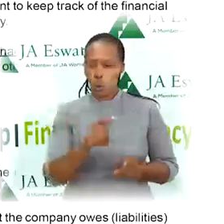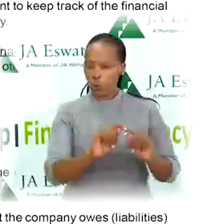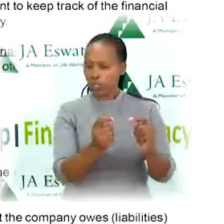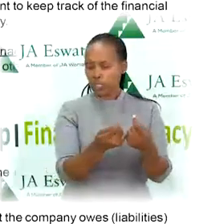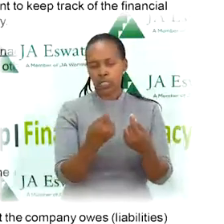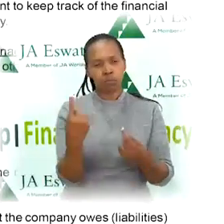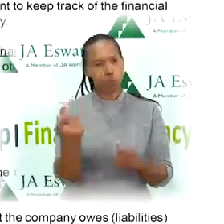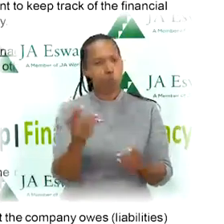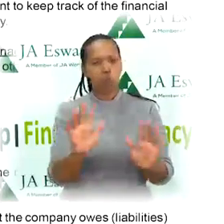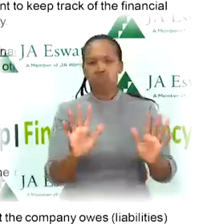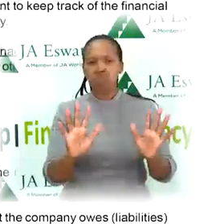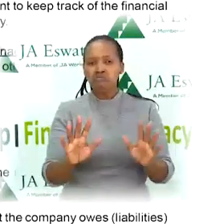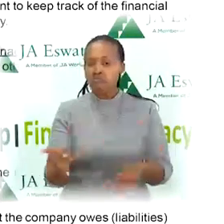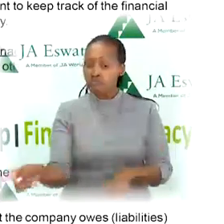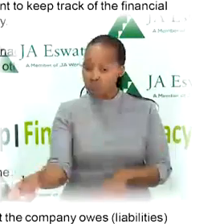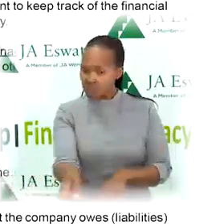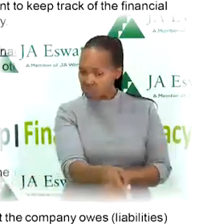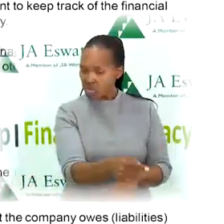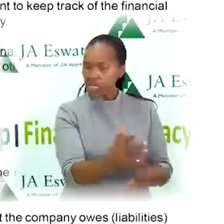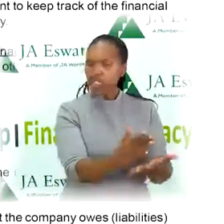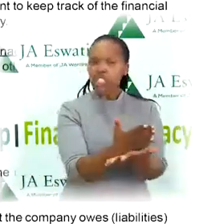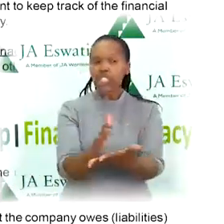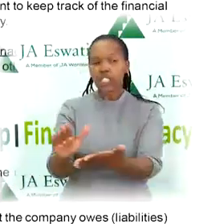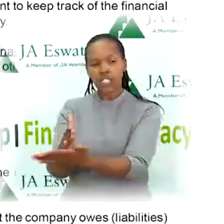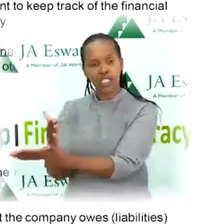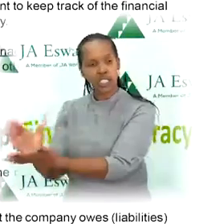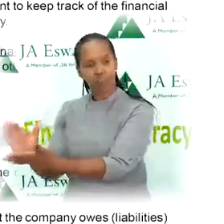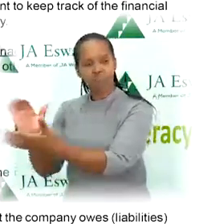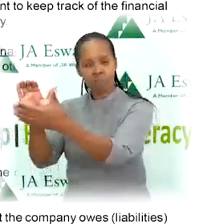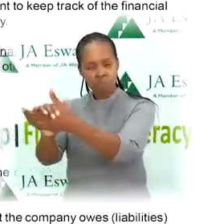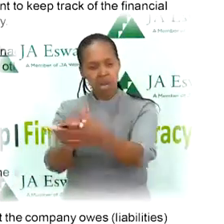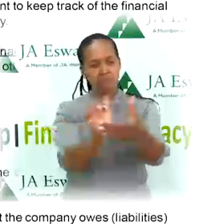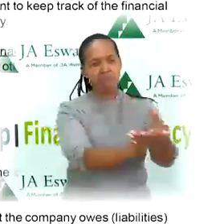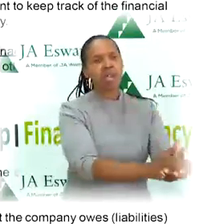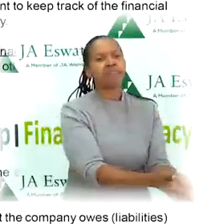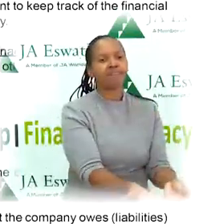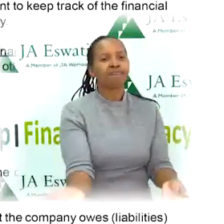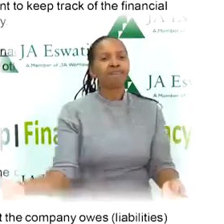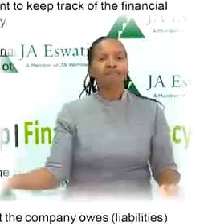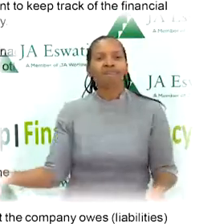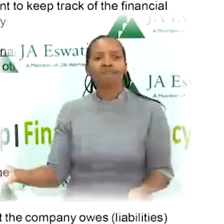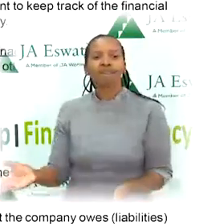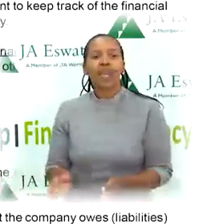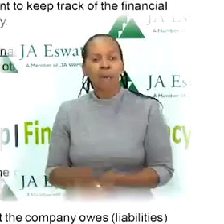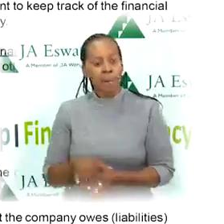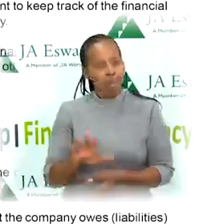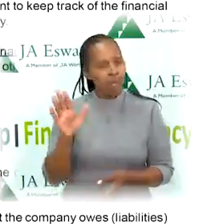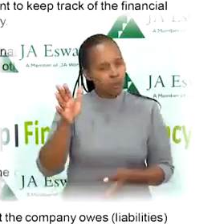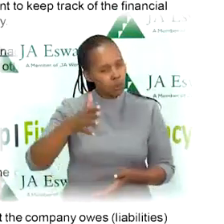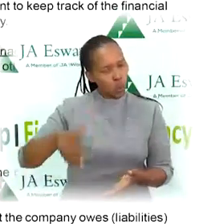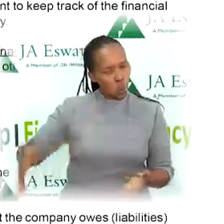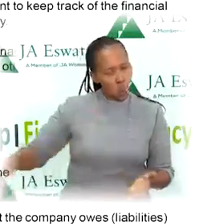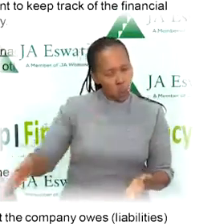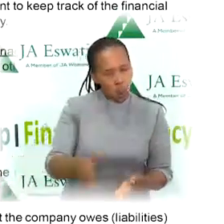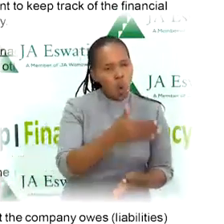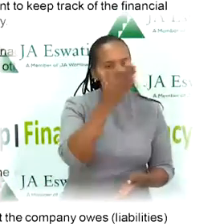Short-term, monthly or weekly reports may be used by the management, and even annual reports. At the end of it all, we must know what has happened from January